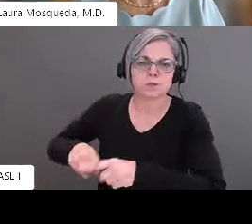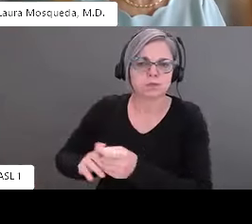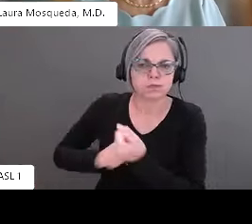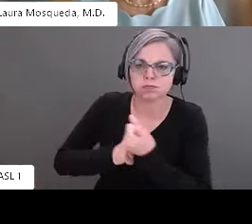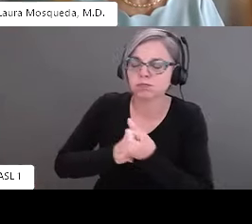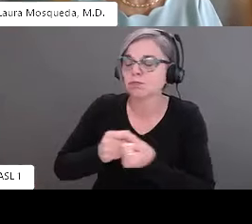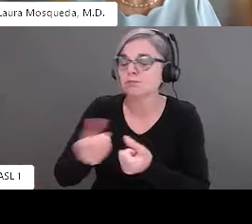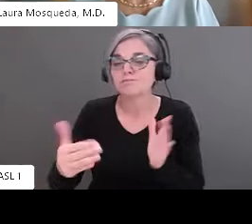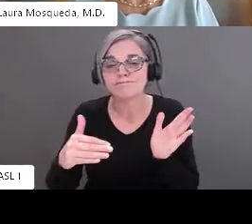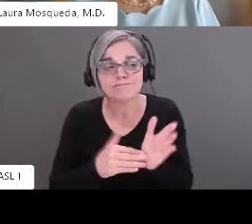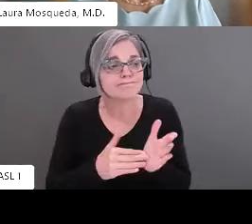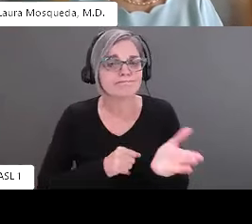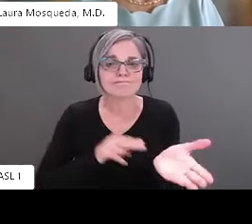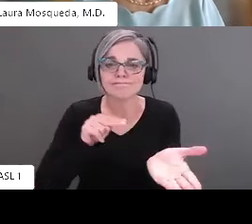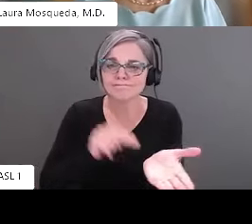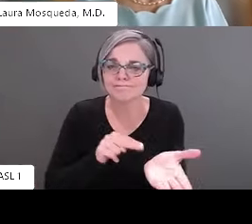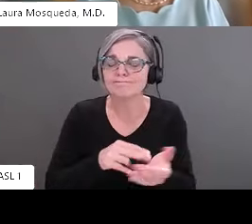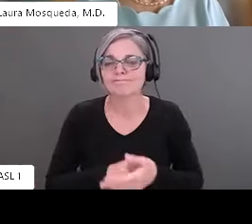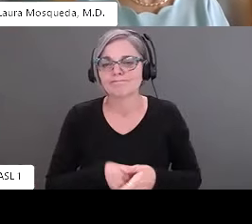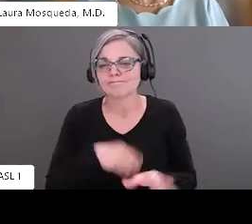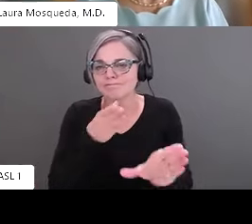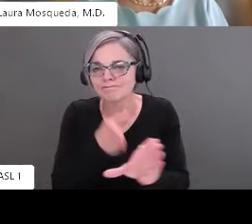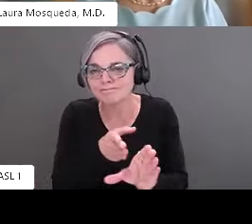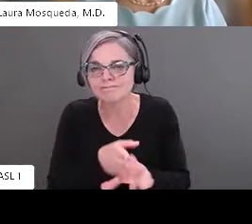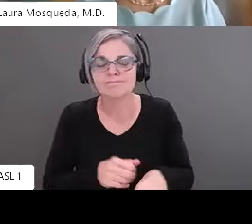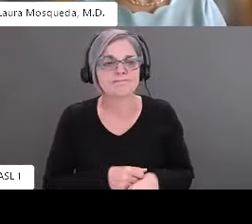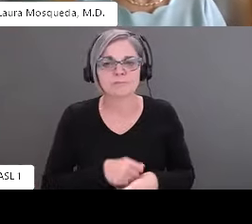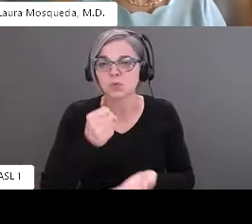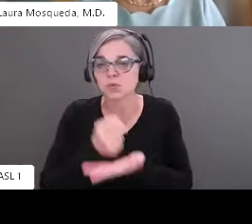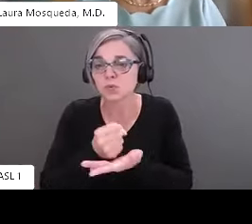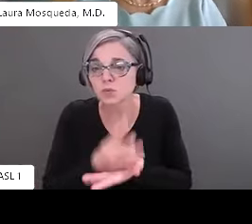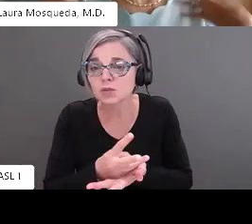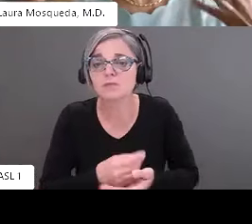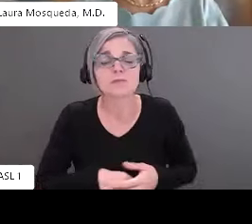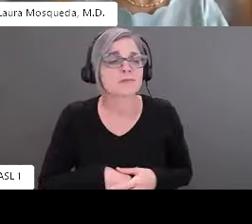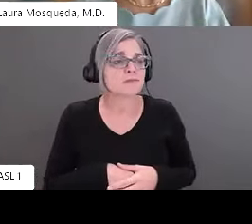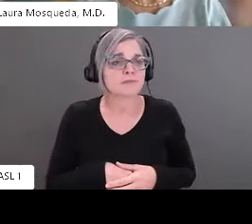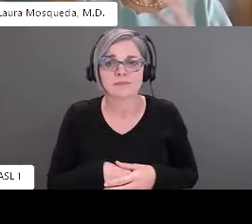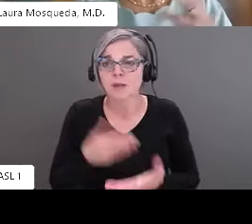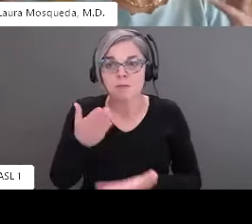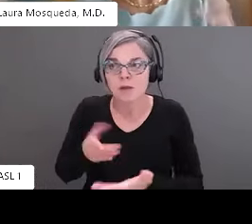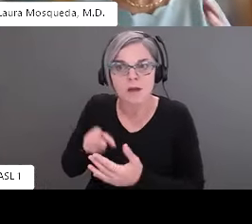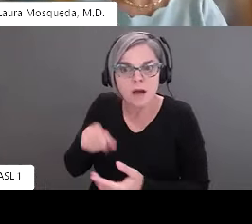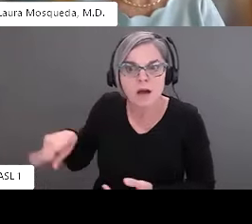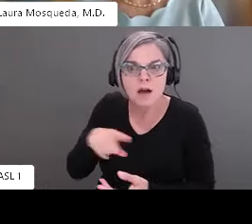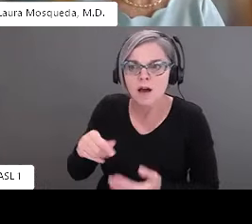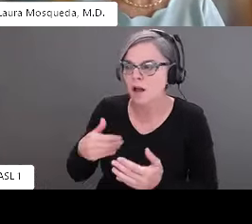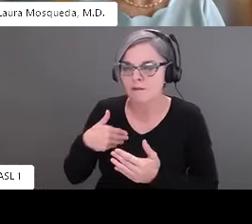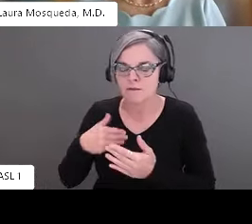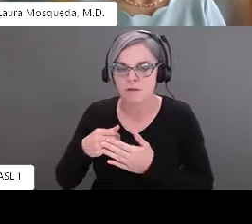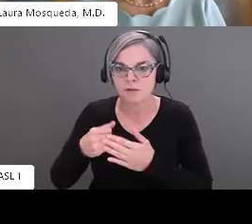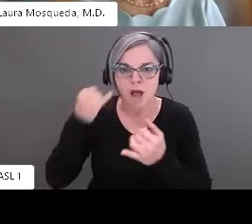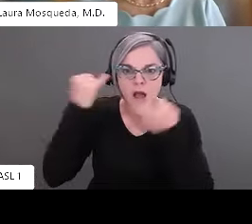psychologists, social workers, who may have better ideas, new ideas, other avenues